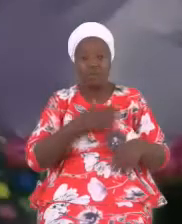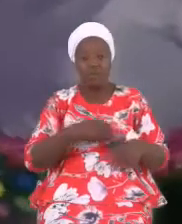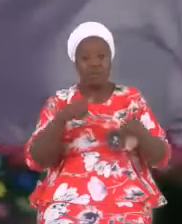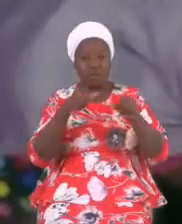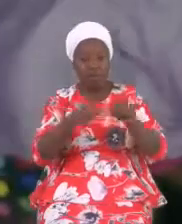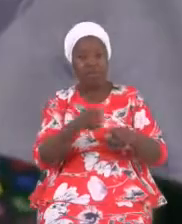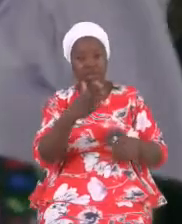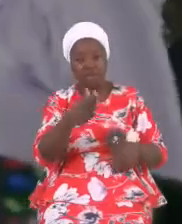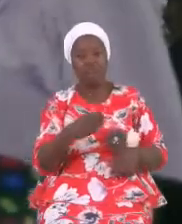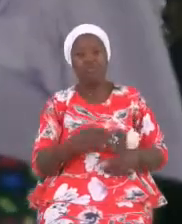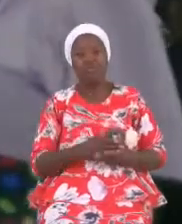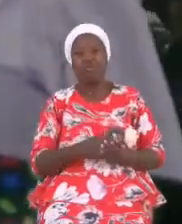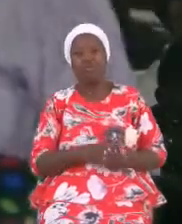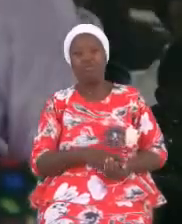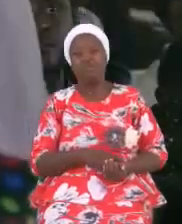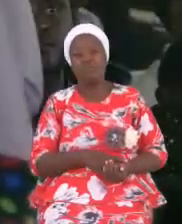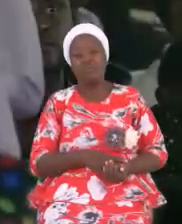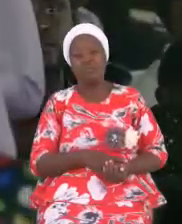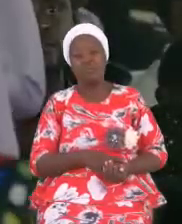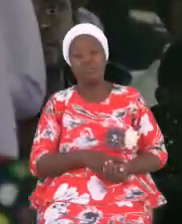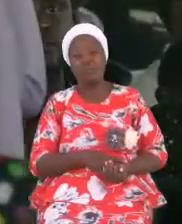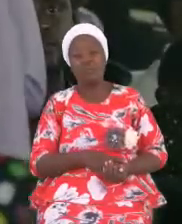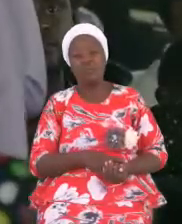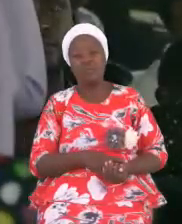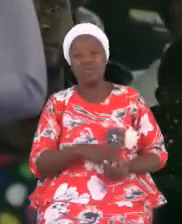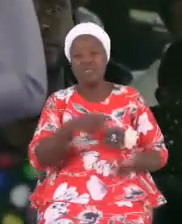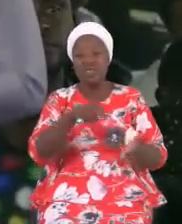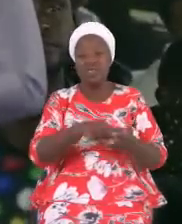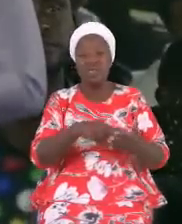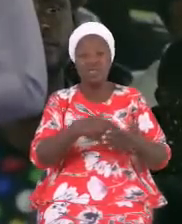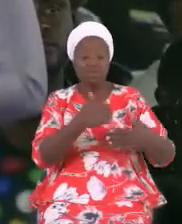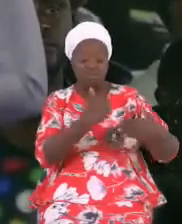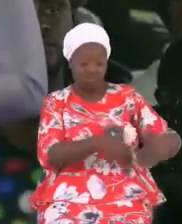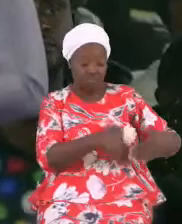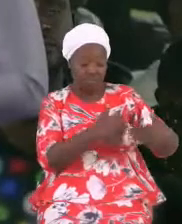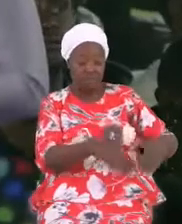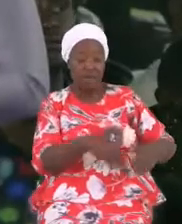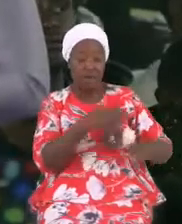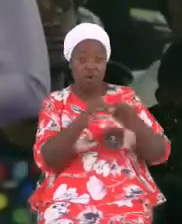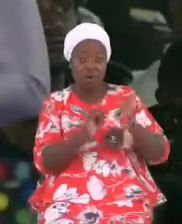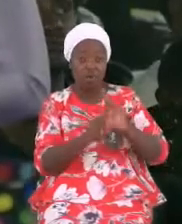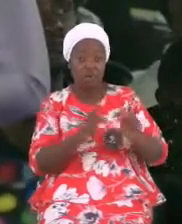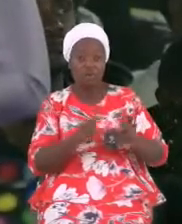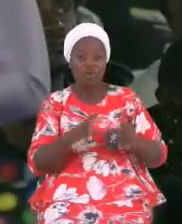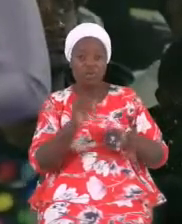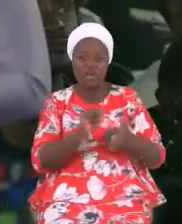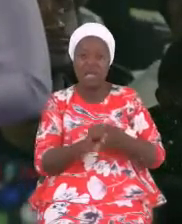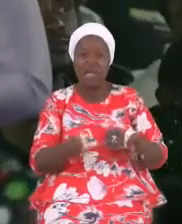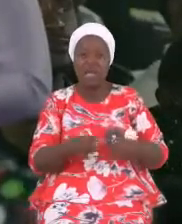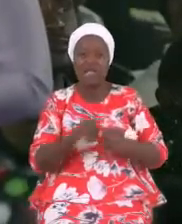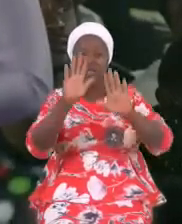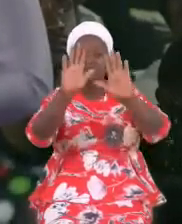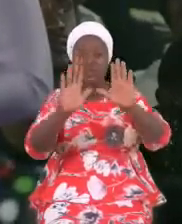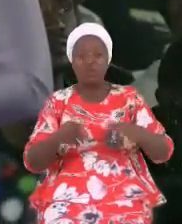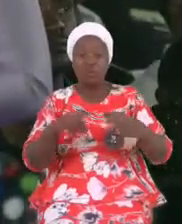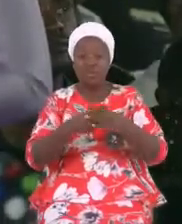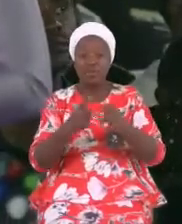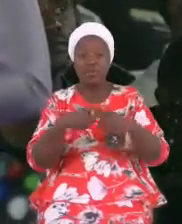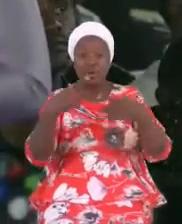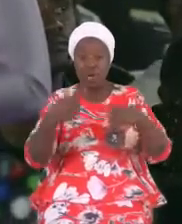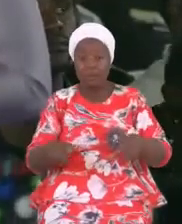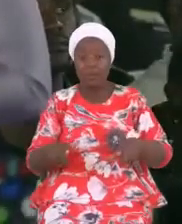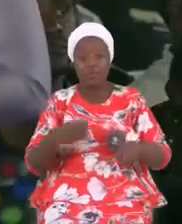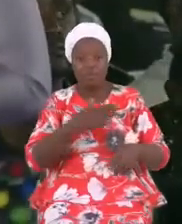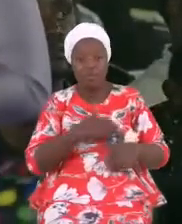usual. And as miracles begin to take place, start bringing the people to the front.